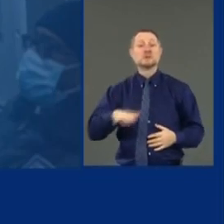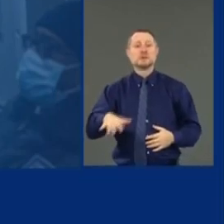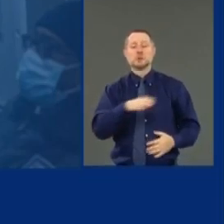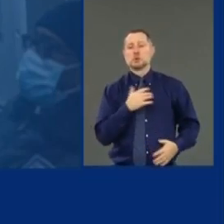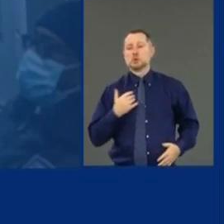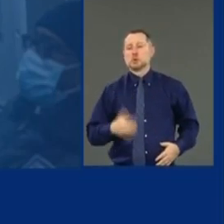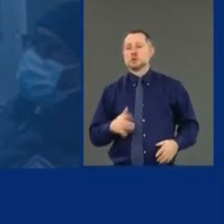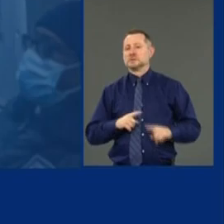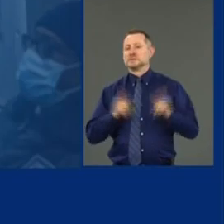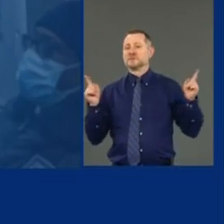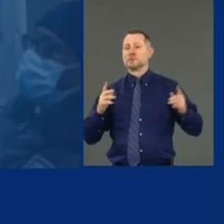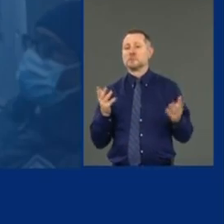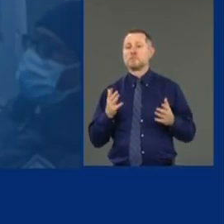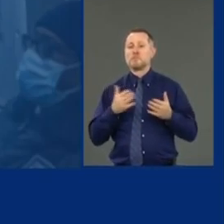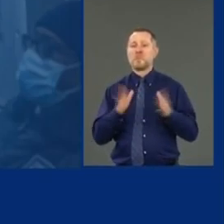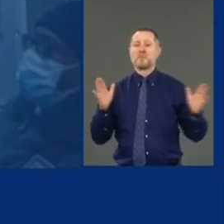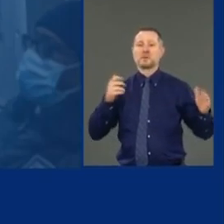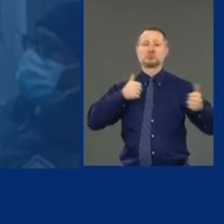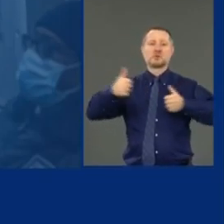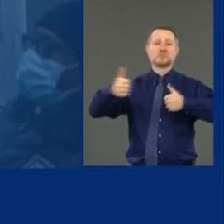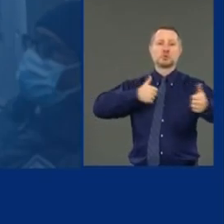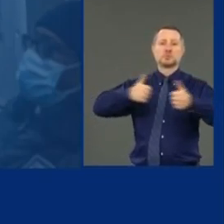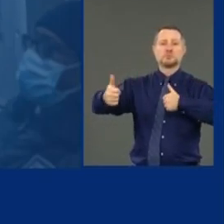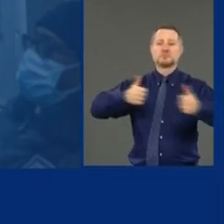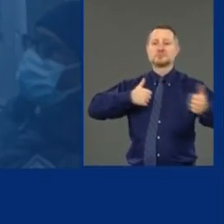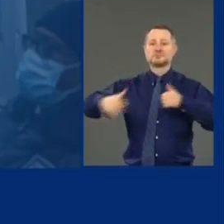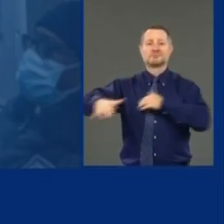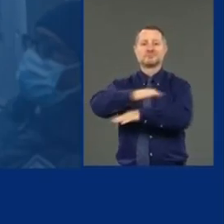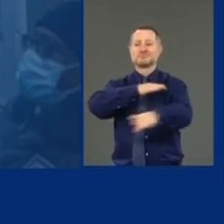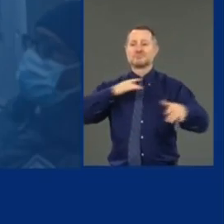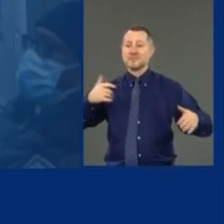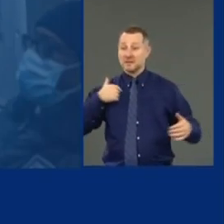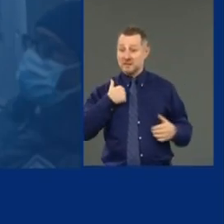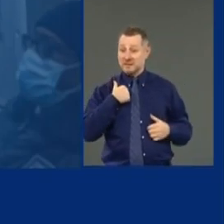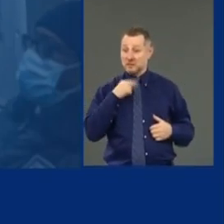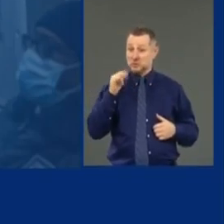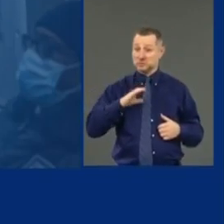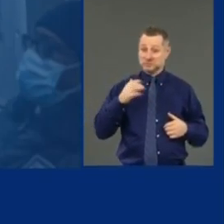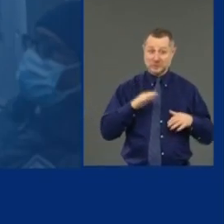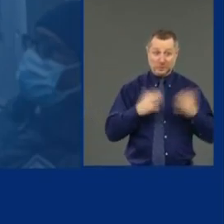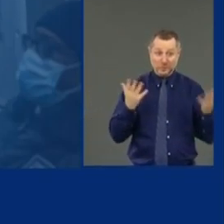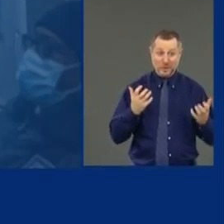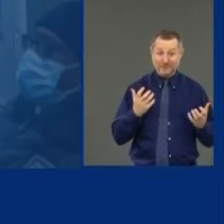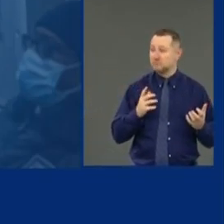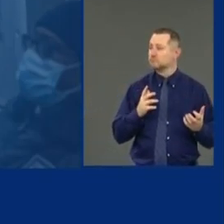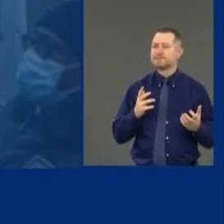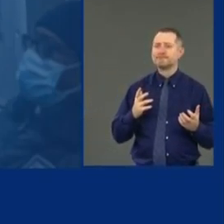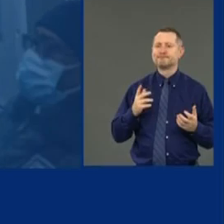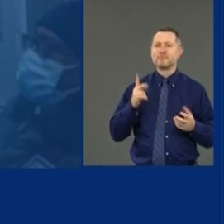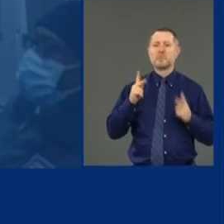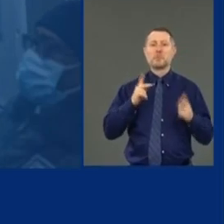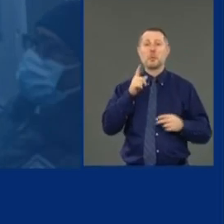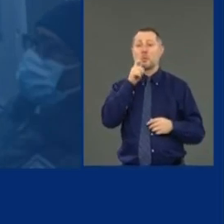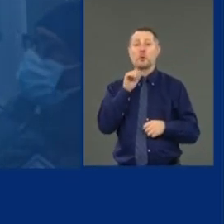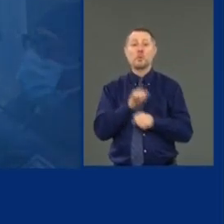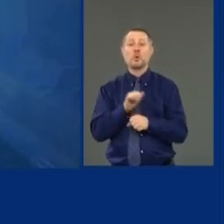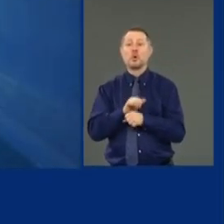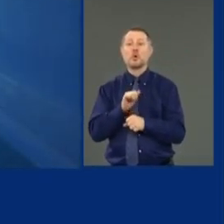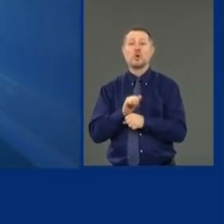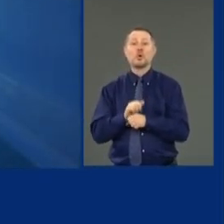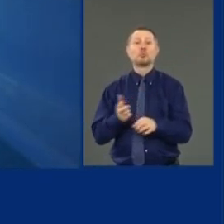transportation. For New York City to reopen, you have working New Yorkers who commute on mass